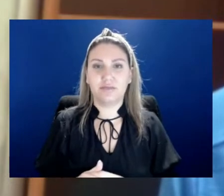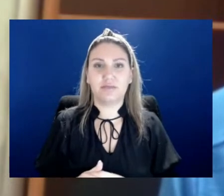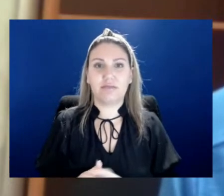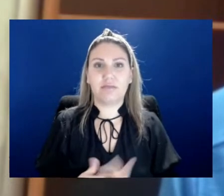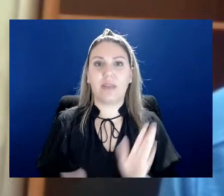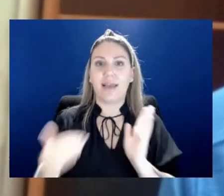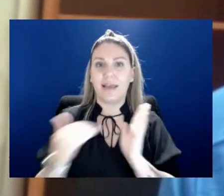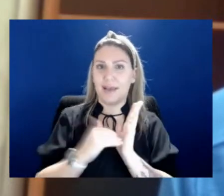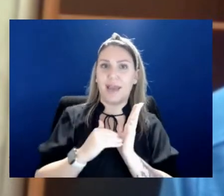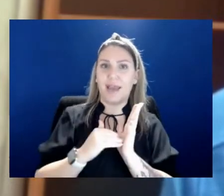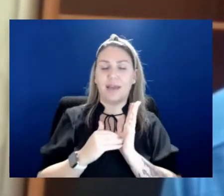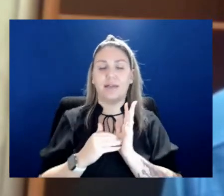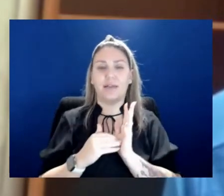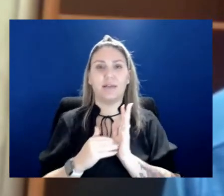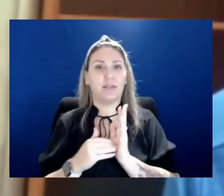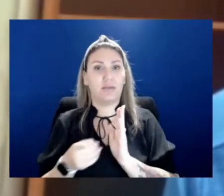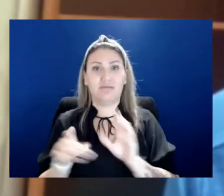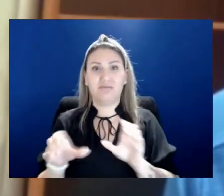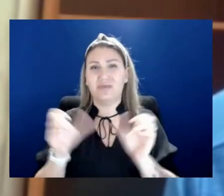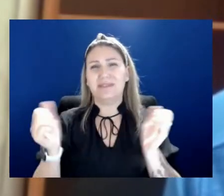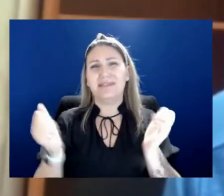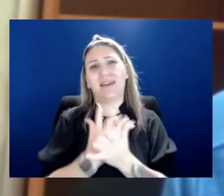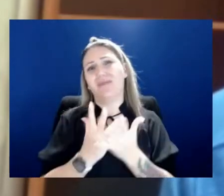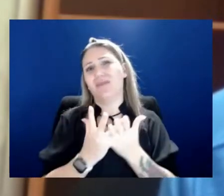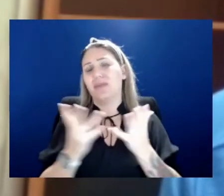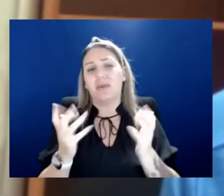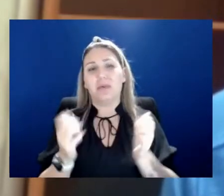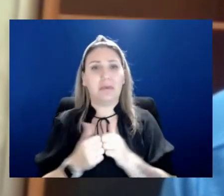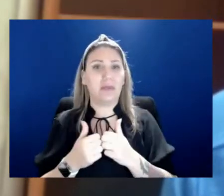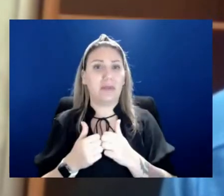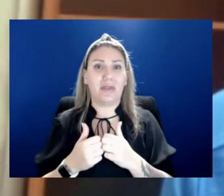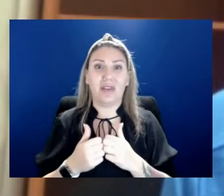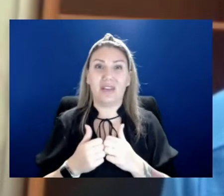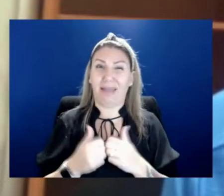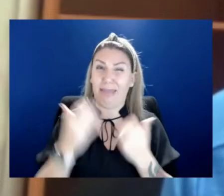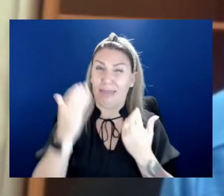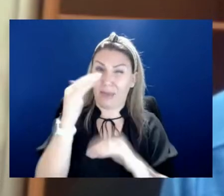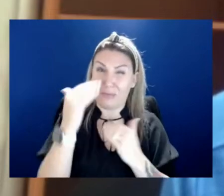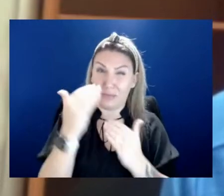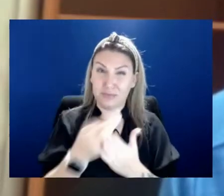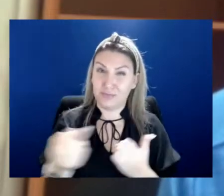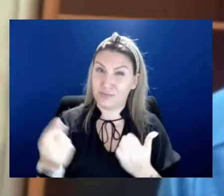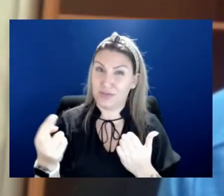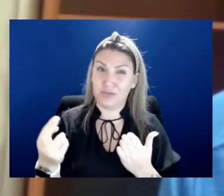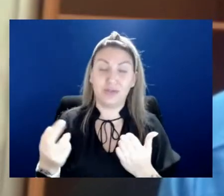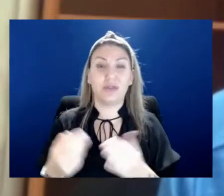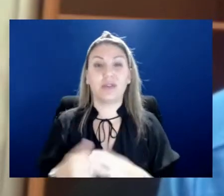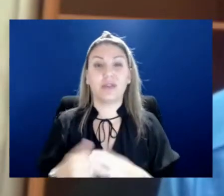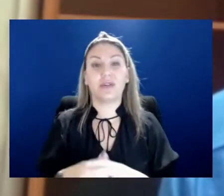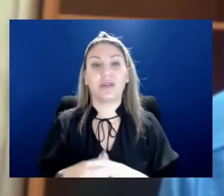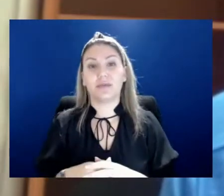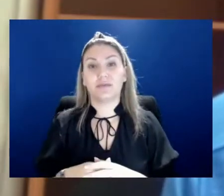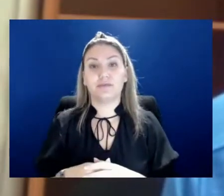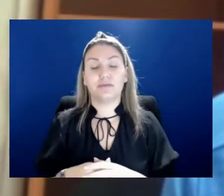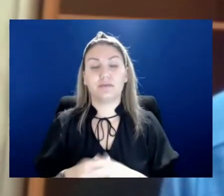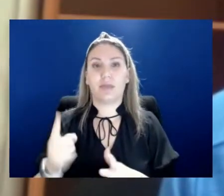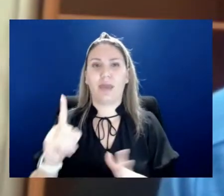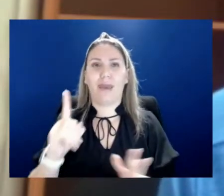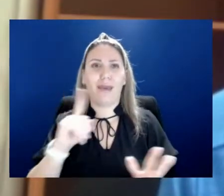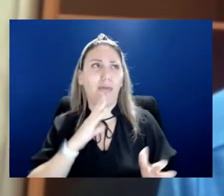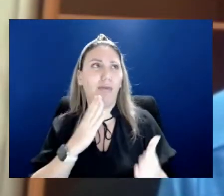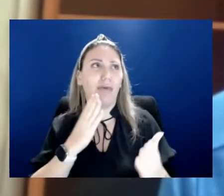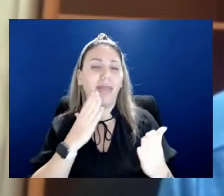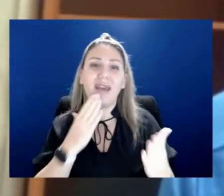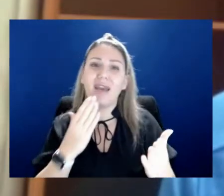they're doing everything they can with very limited resources, and they're so thankful to